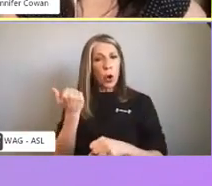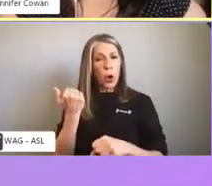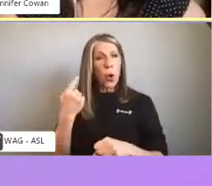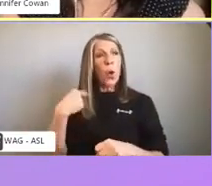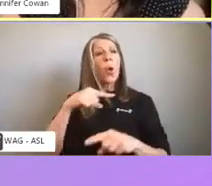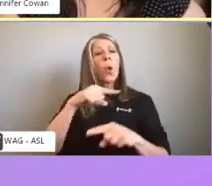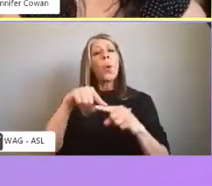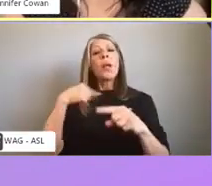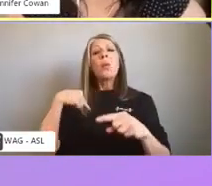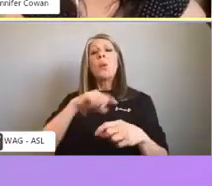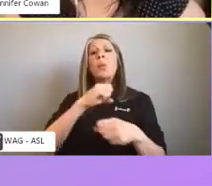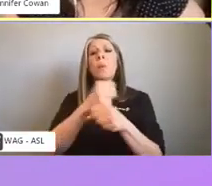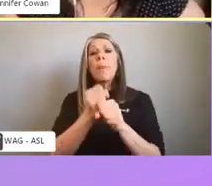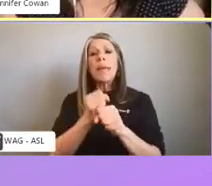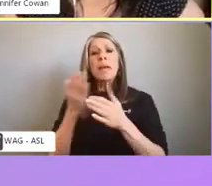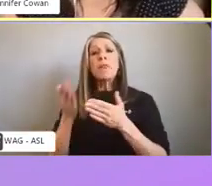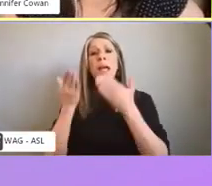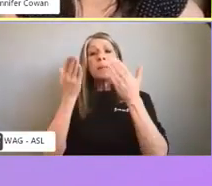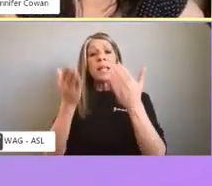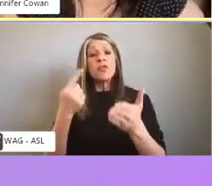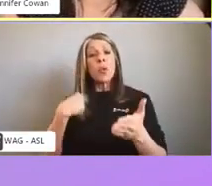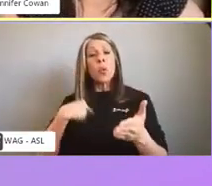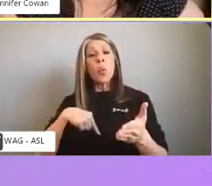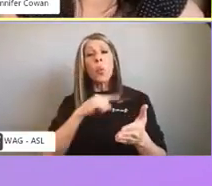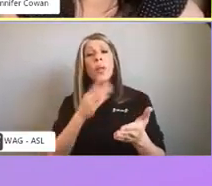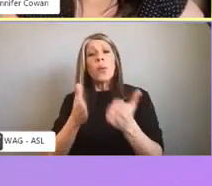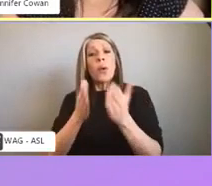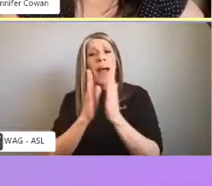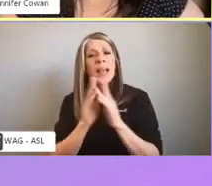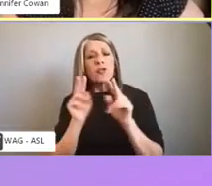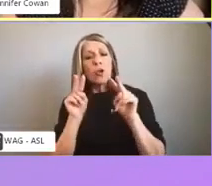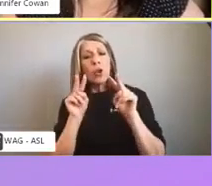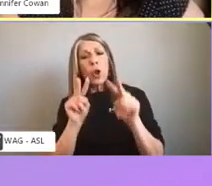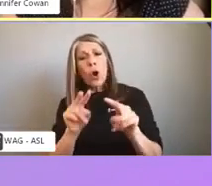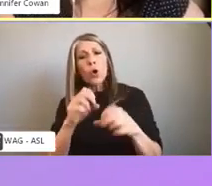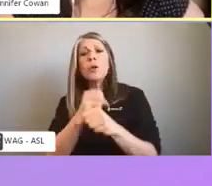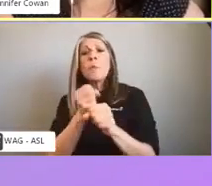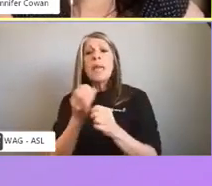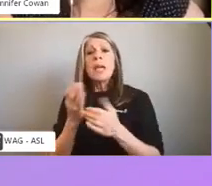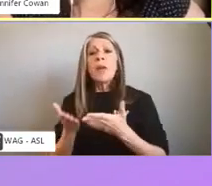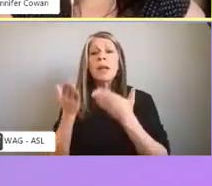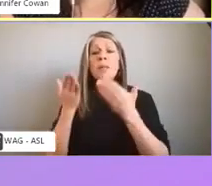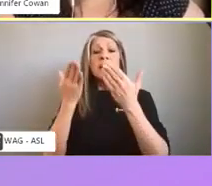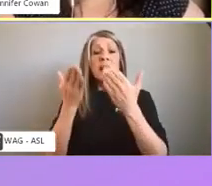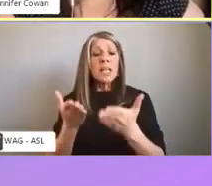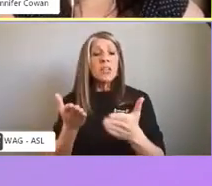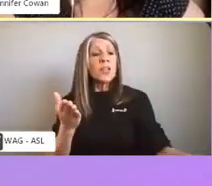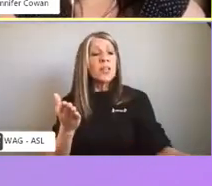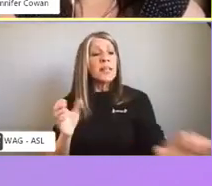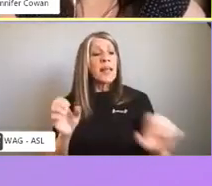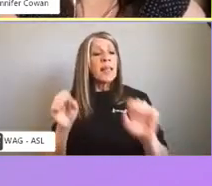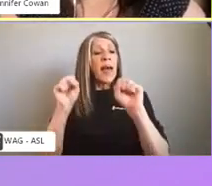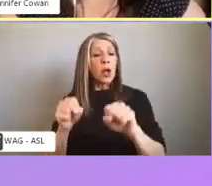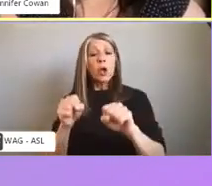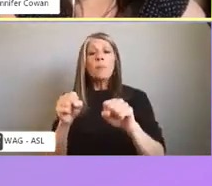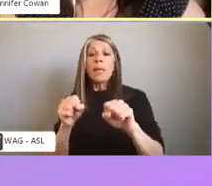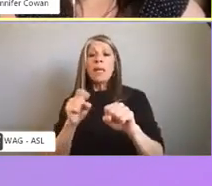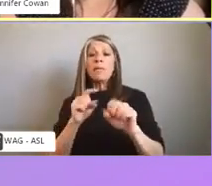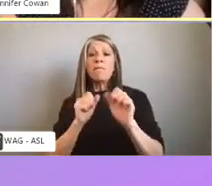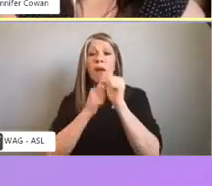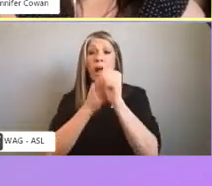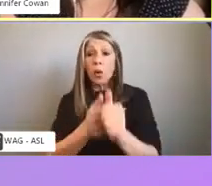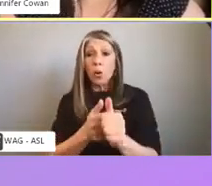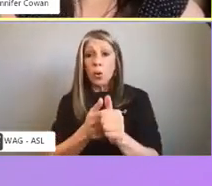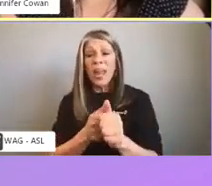making recommendations, we were actually asked to look at or make recommendations that could be enforced, thus really steering